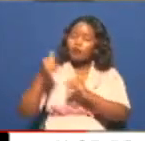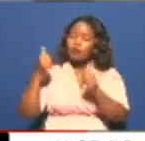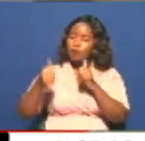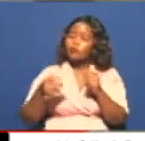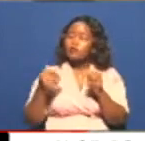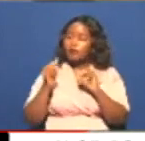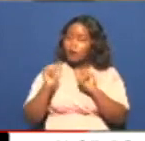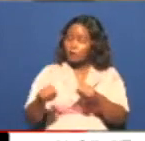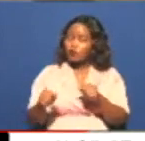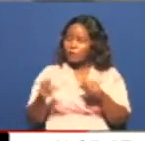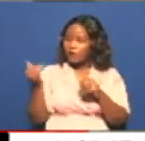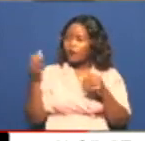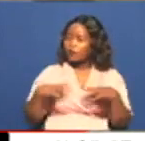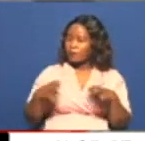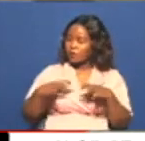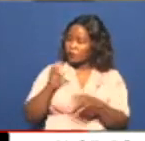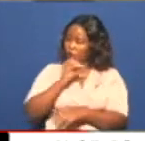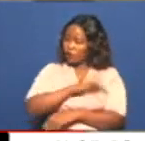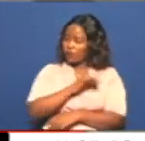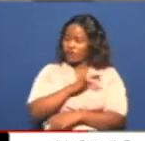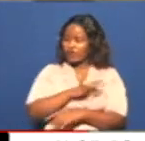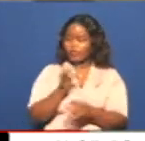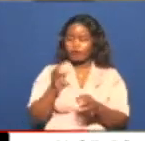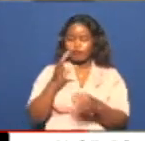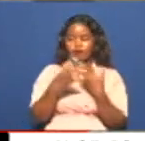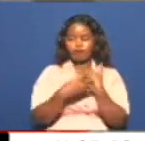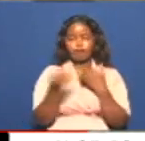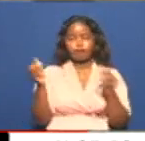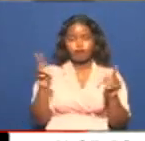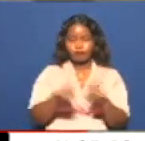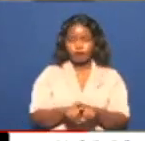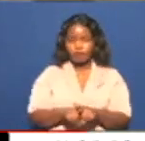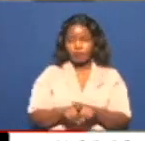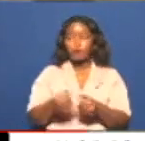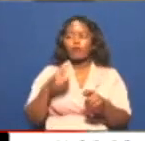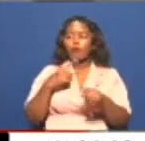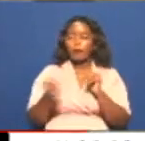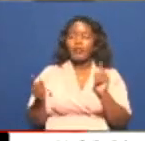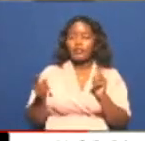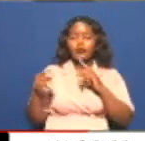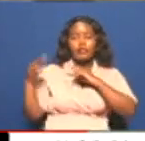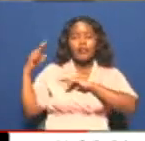the same things they are doing. But as we know, and as history informs us in this country,